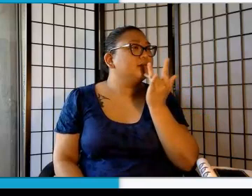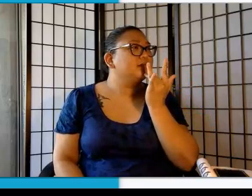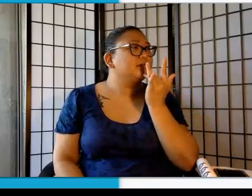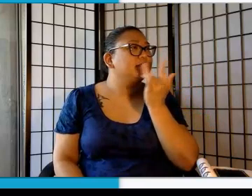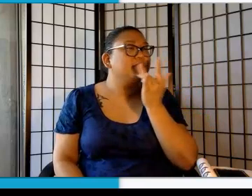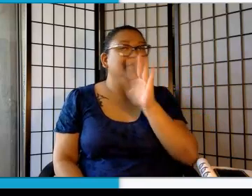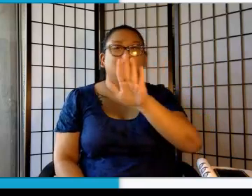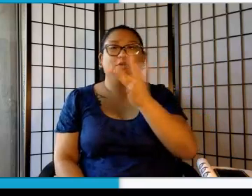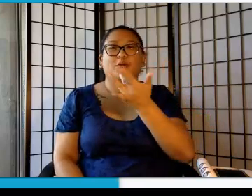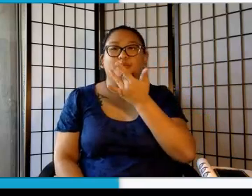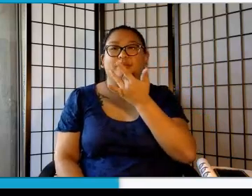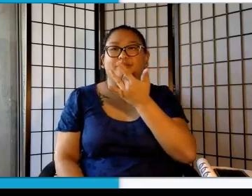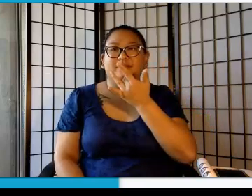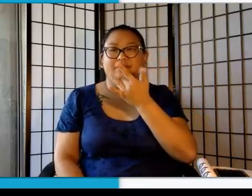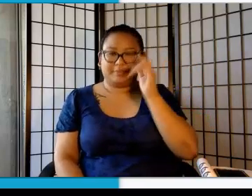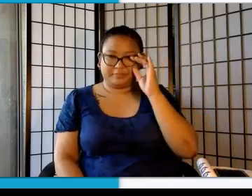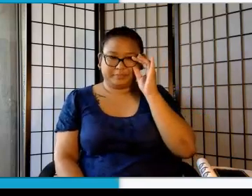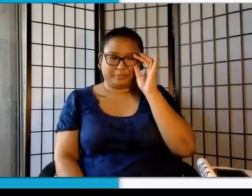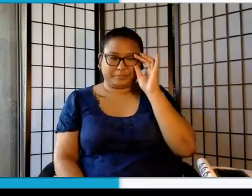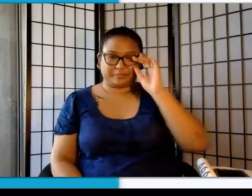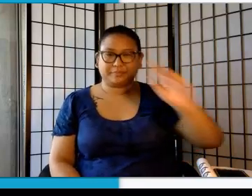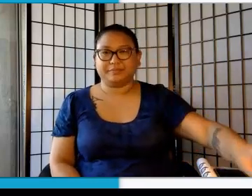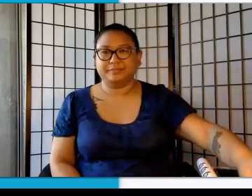preference. Your preference.